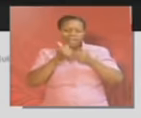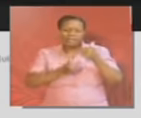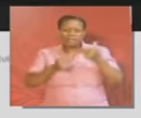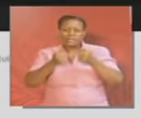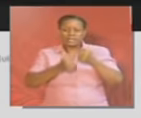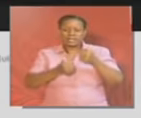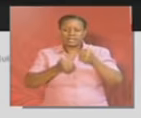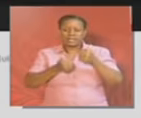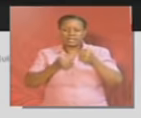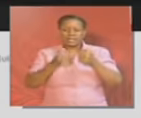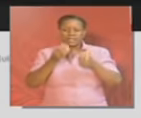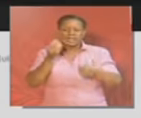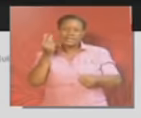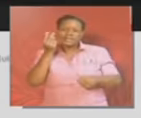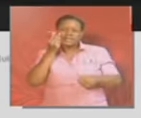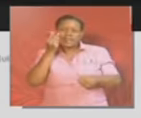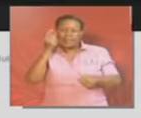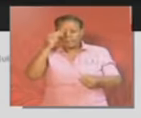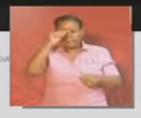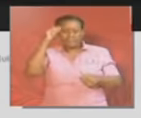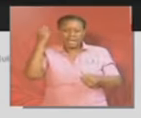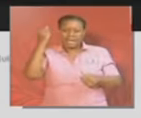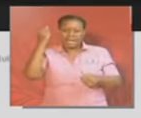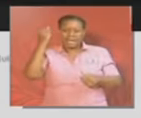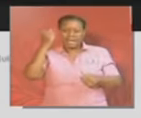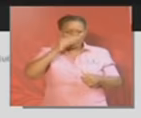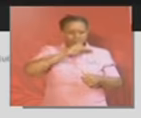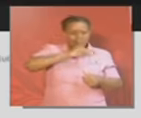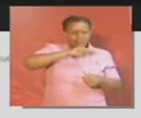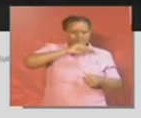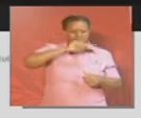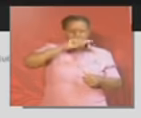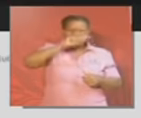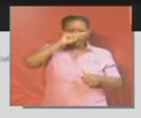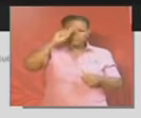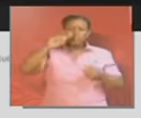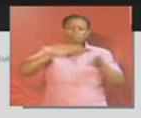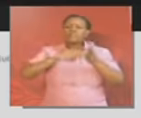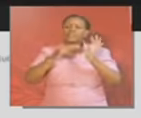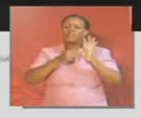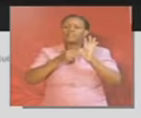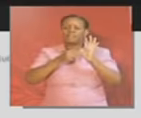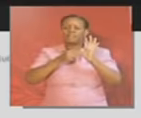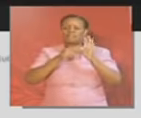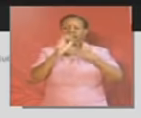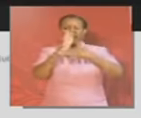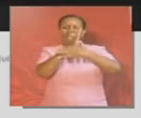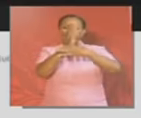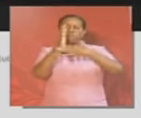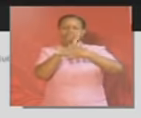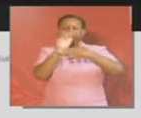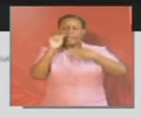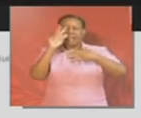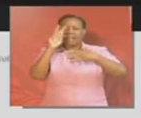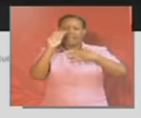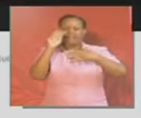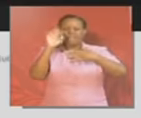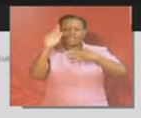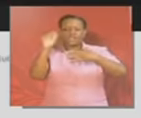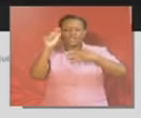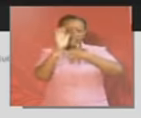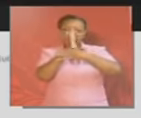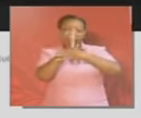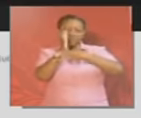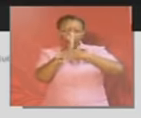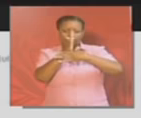rolling average. Starting on the left, we see the gray section, which is the cases from just about the end of July through to the end